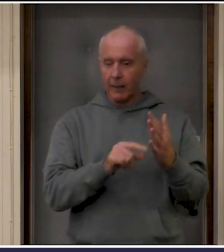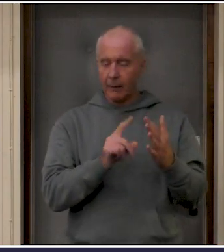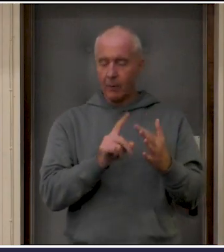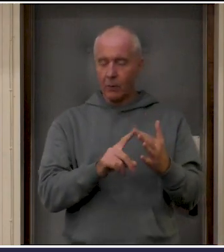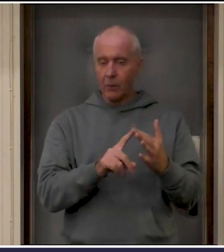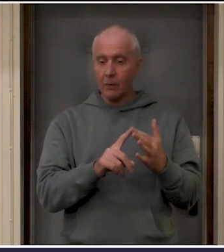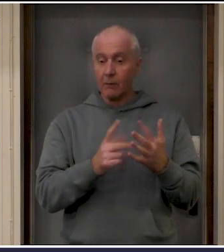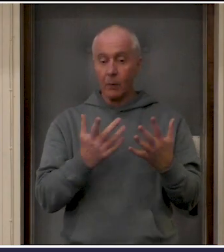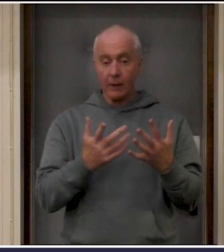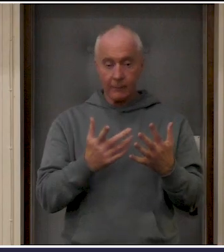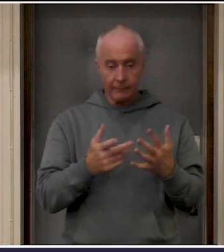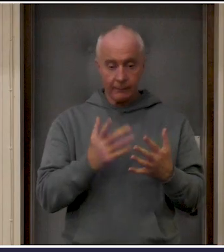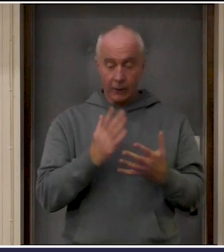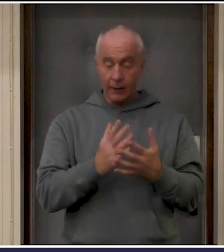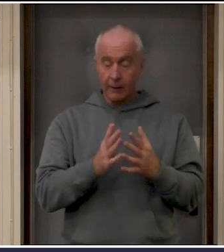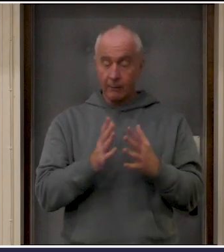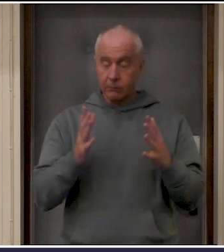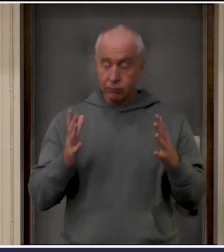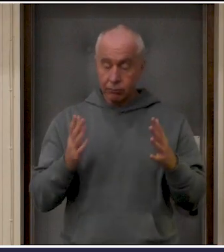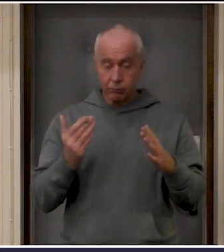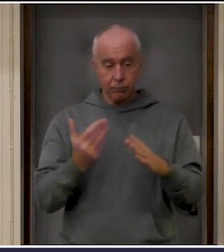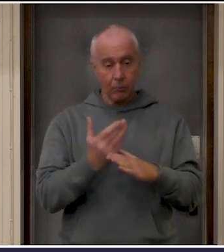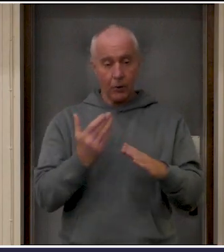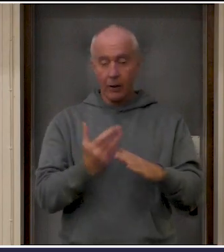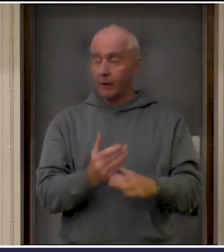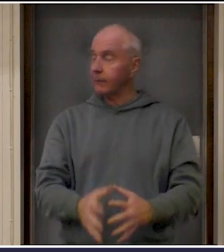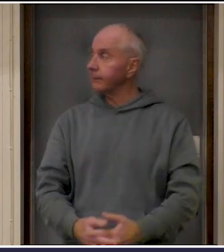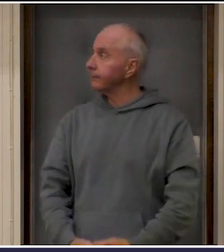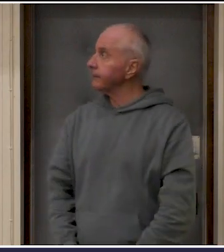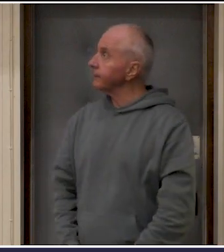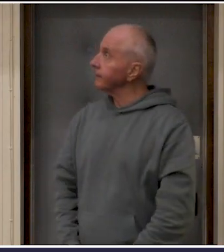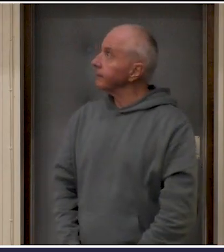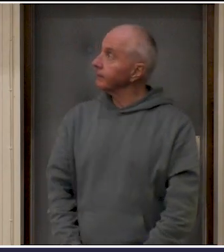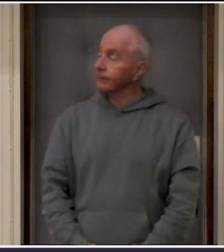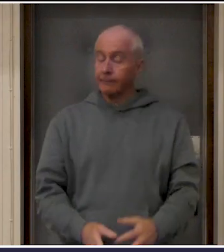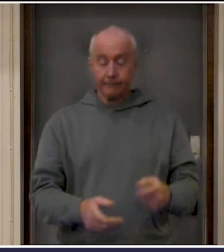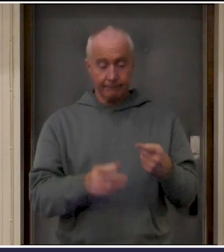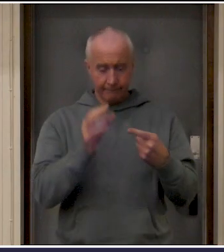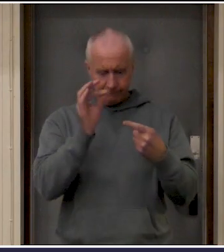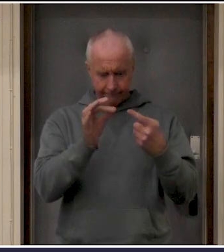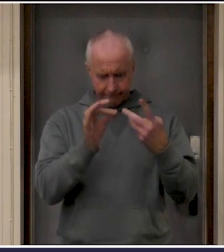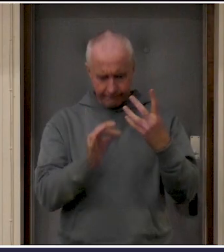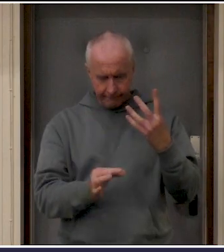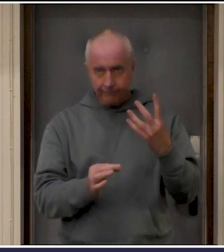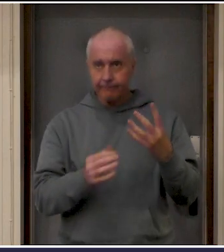specification was in itself a big job. The specification requirements highlights are these: